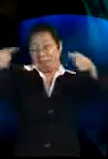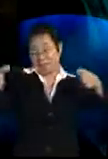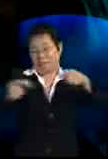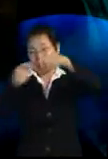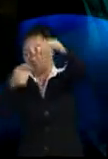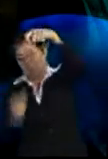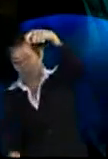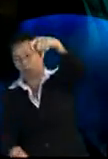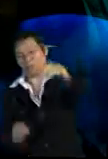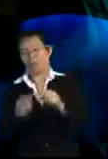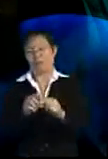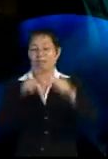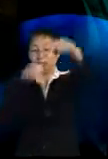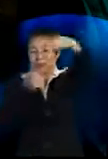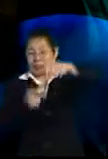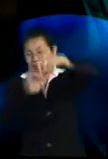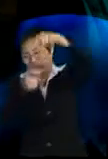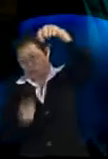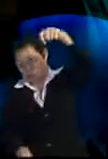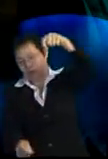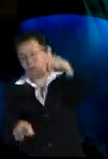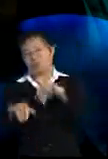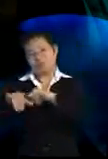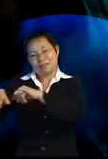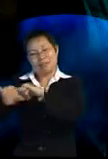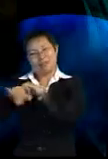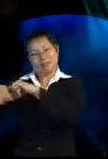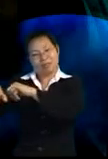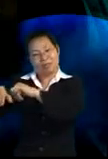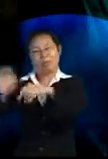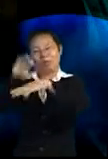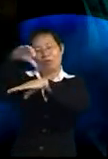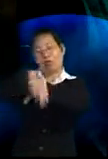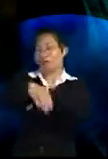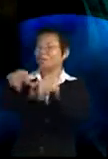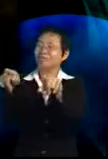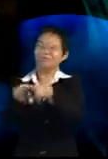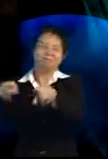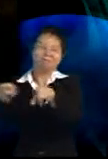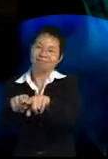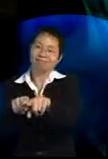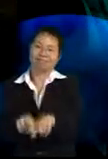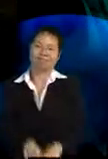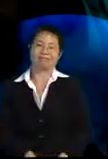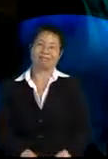The extension of the spring is proportional to the force exerted on the spring.